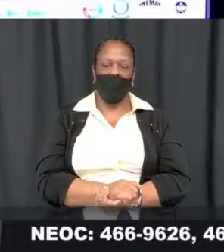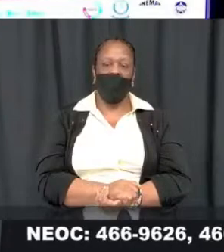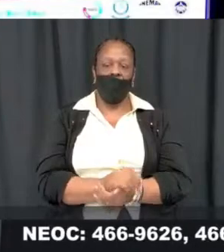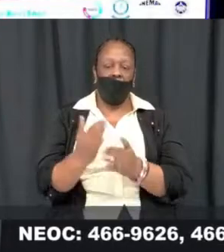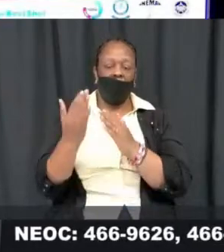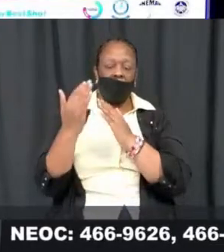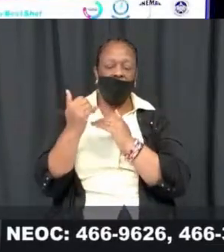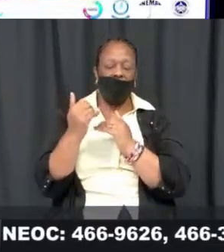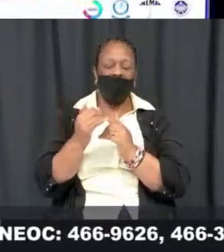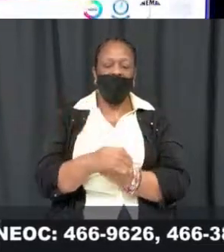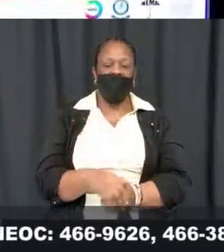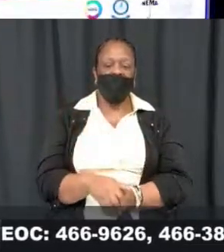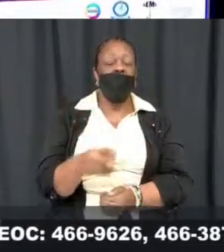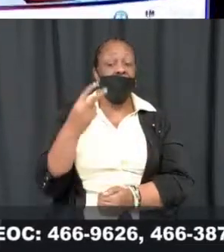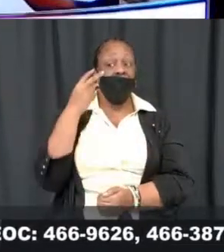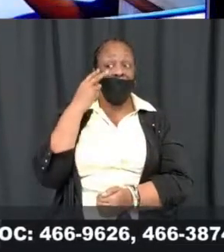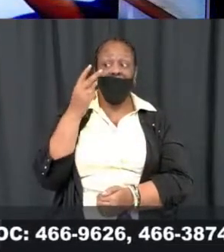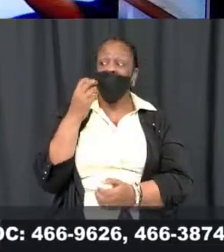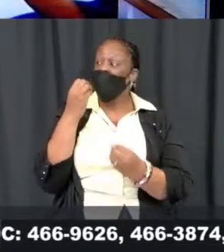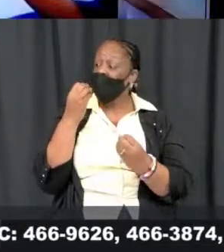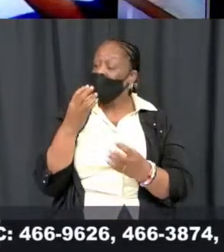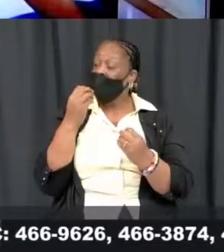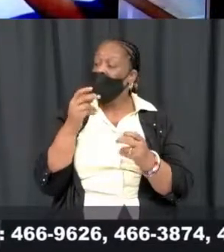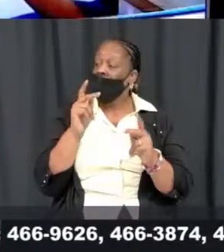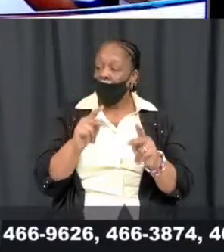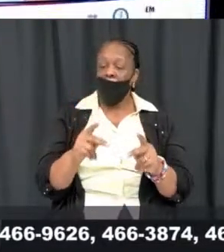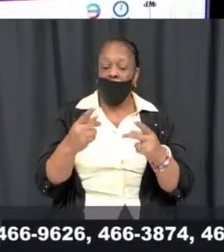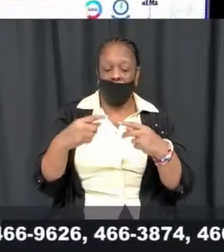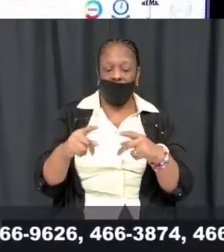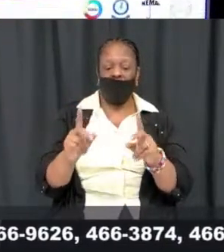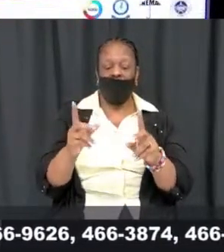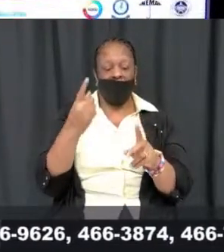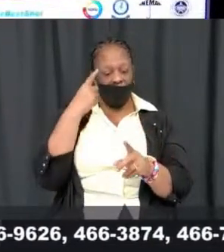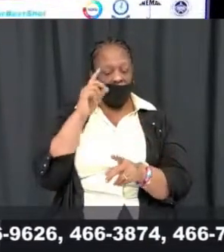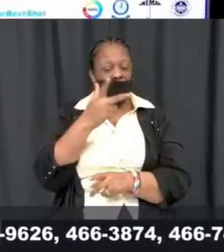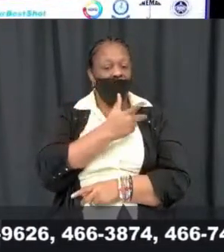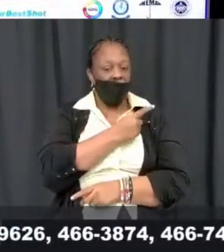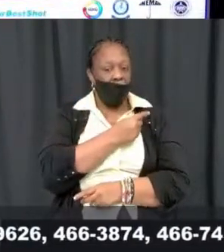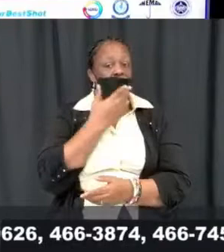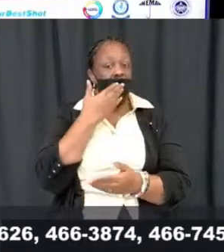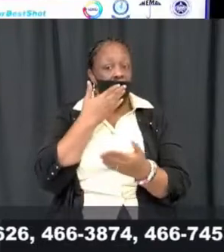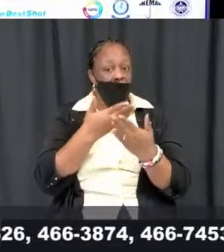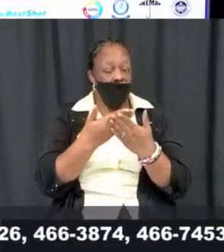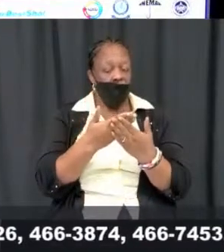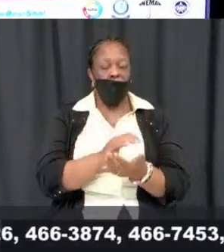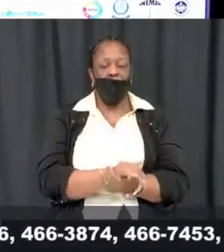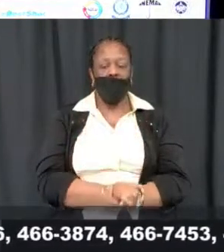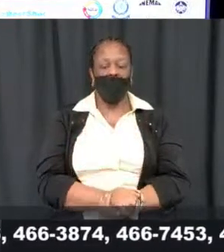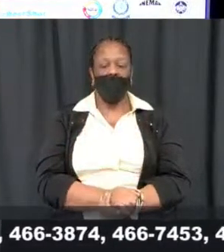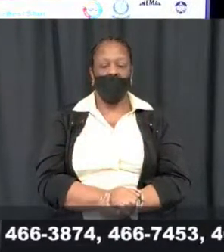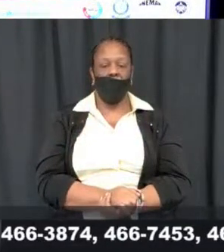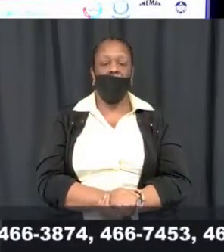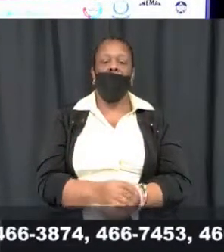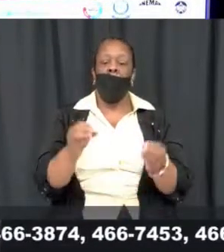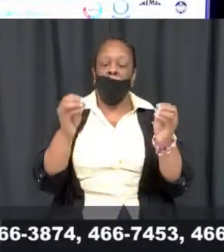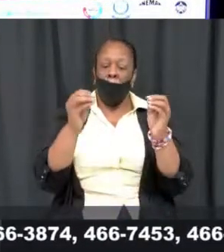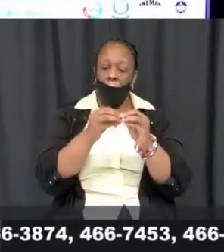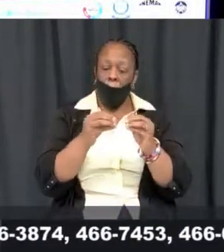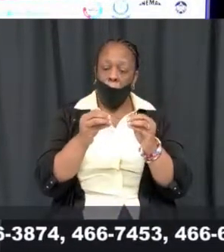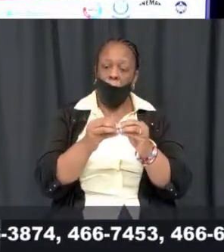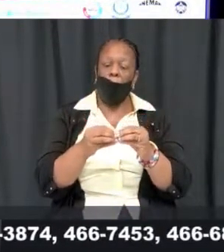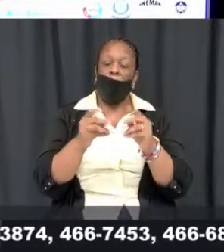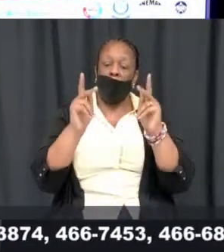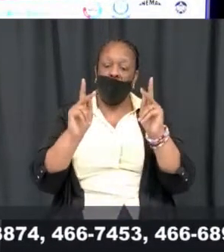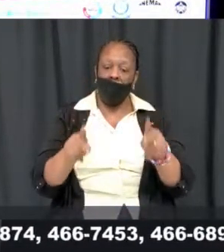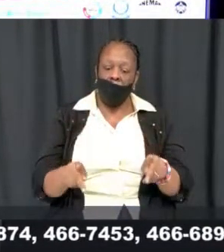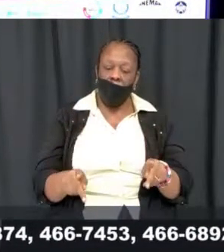seeing quite a number of persons turning out daily to be vaccinated. I'm seeing more persons who are following the protocol and